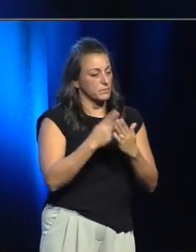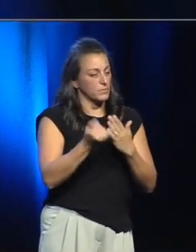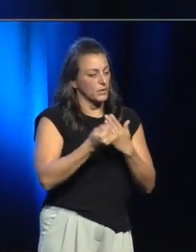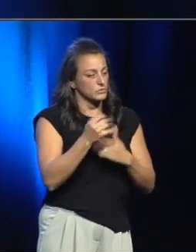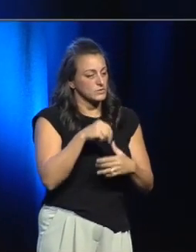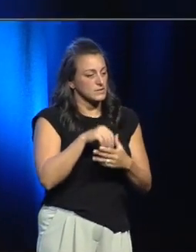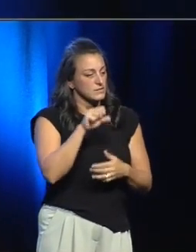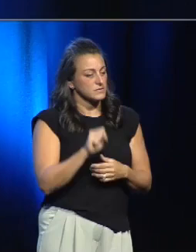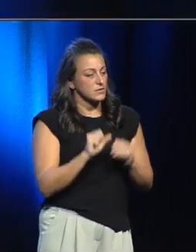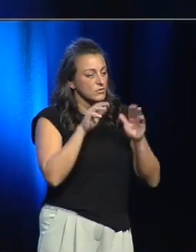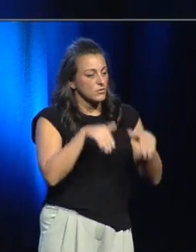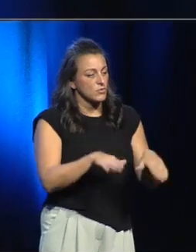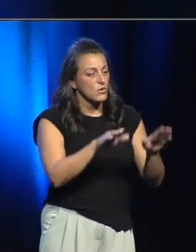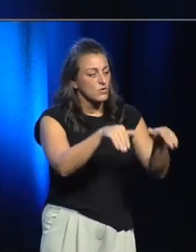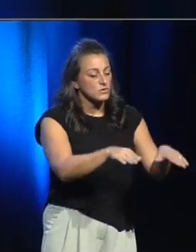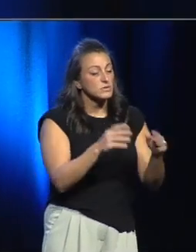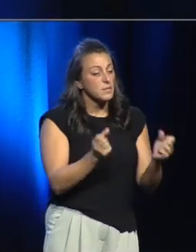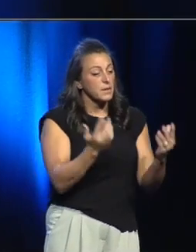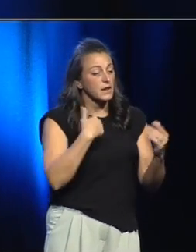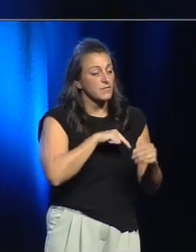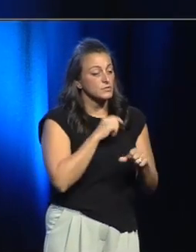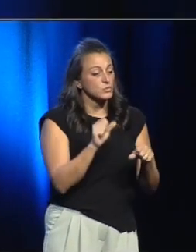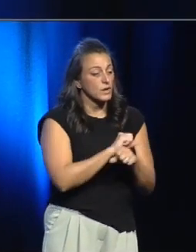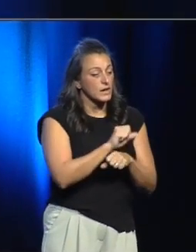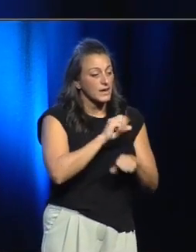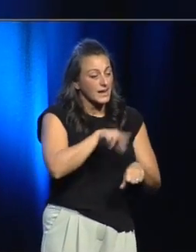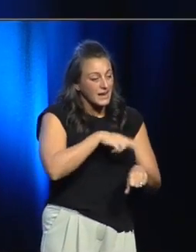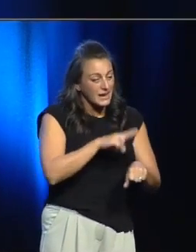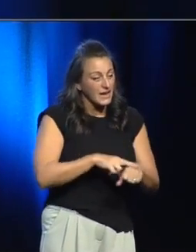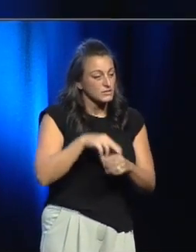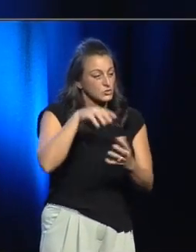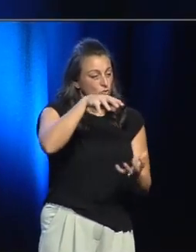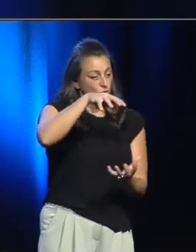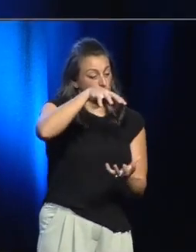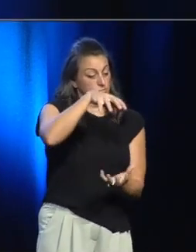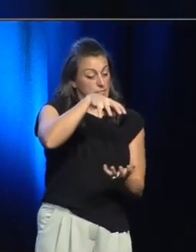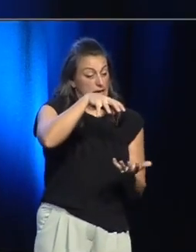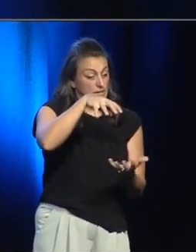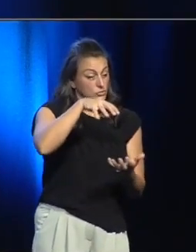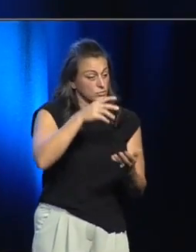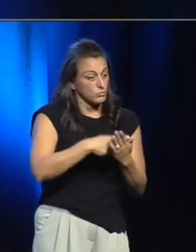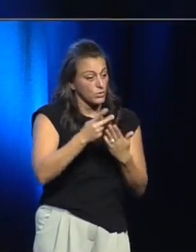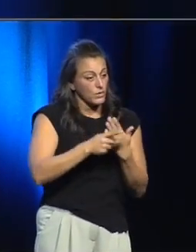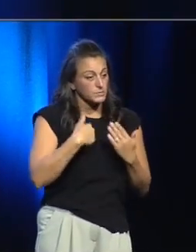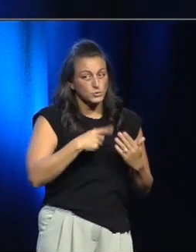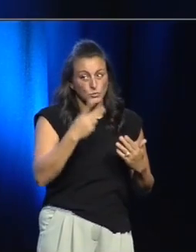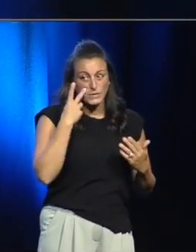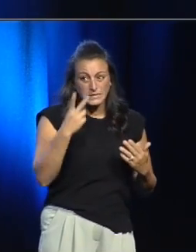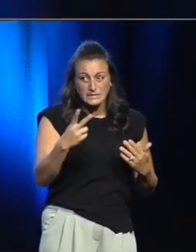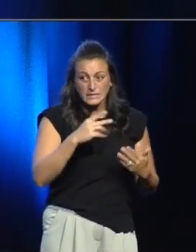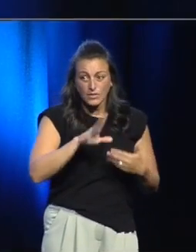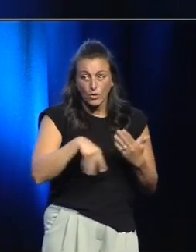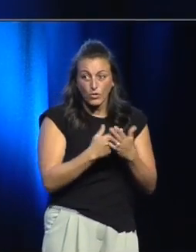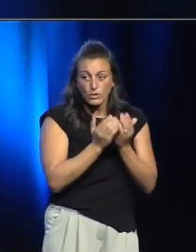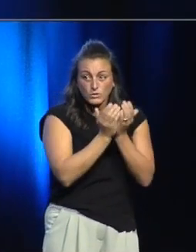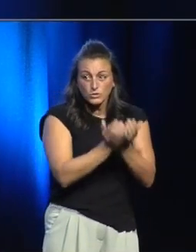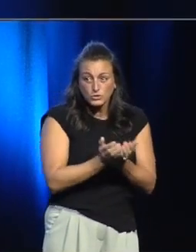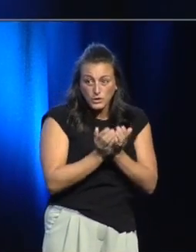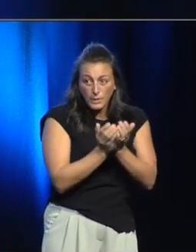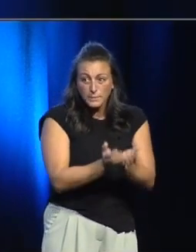us working in national Antarctic programs are seeing our ship hours and sometimes even whole vessels being